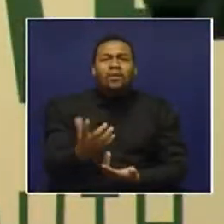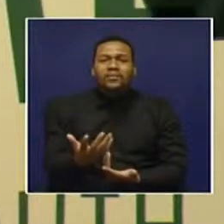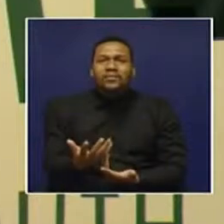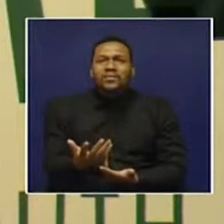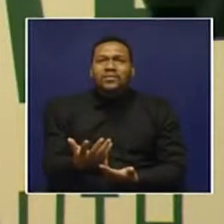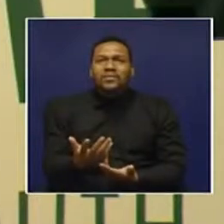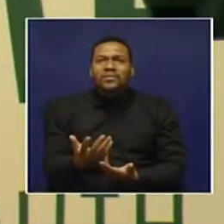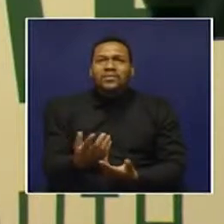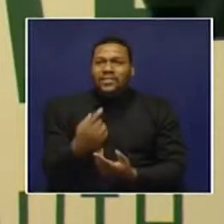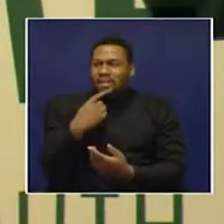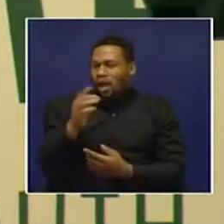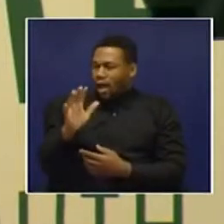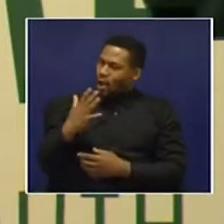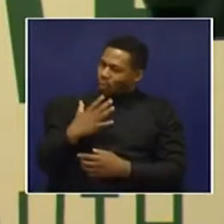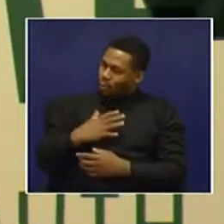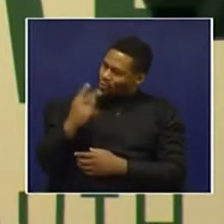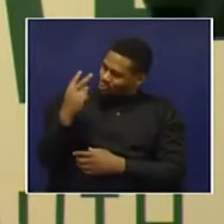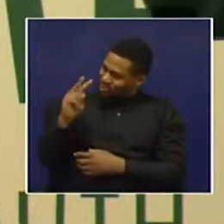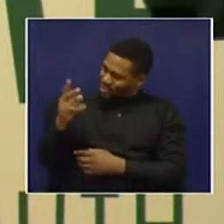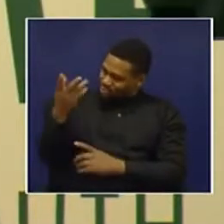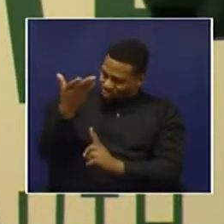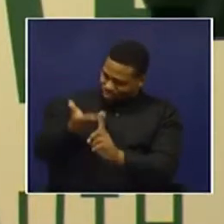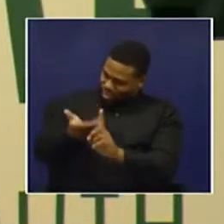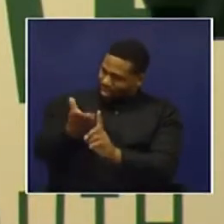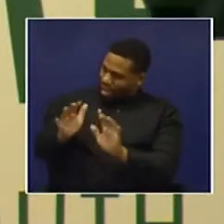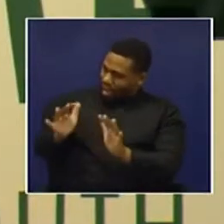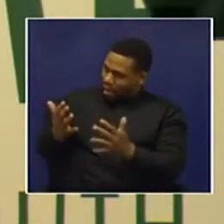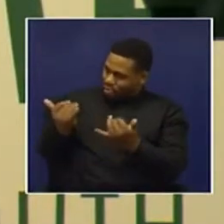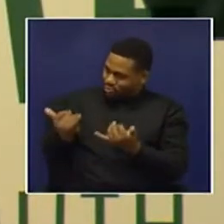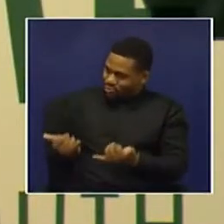we wanted to see how do you look like today.